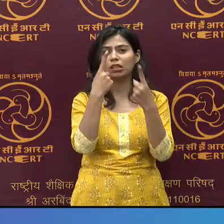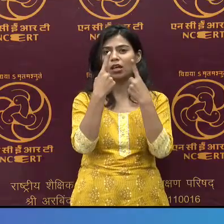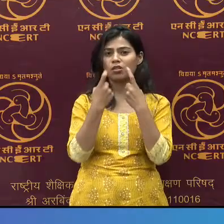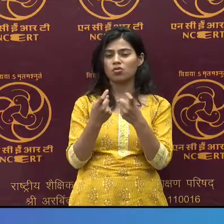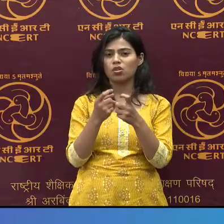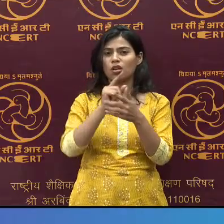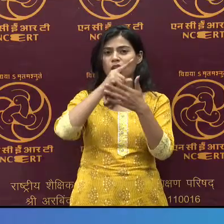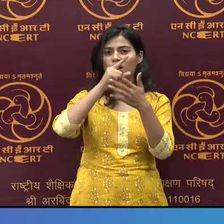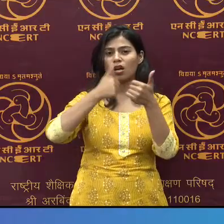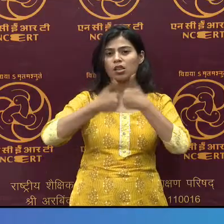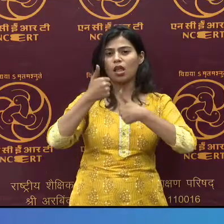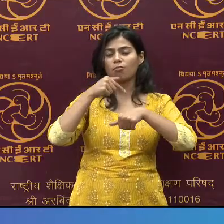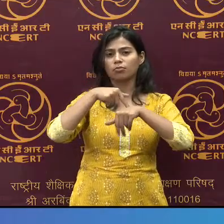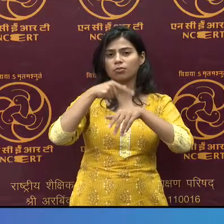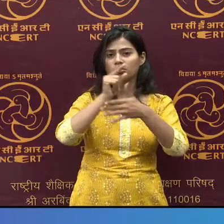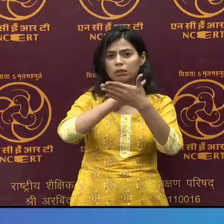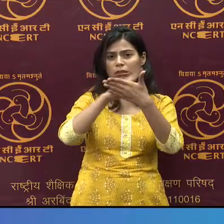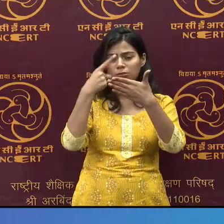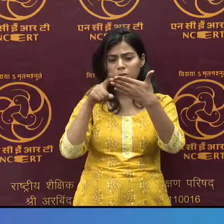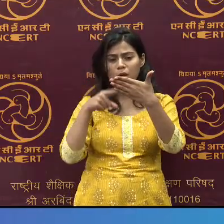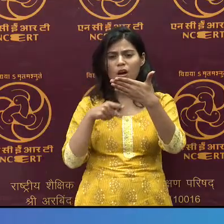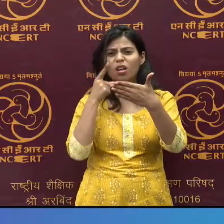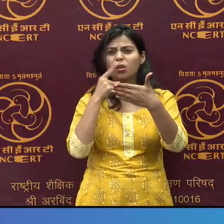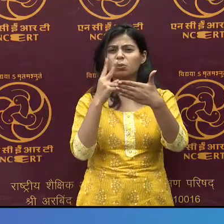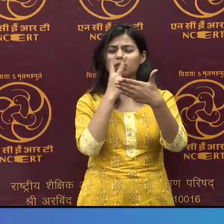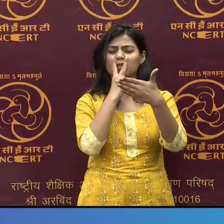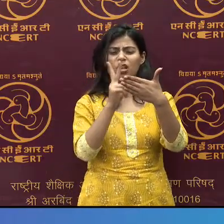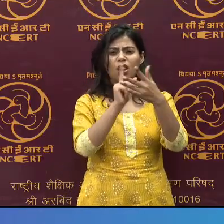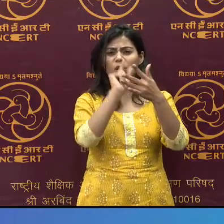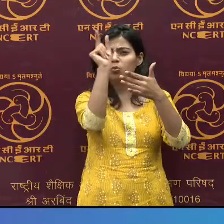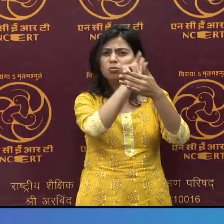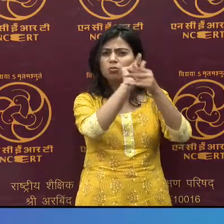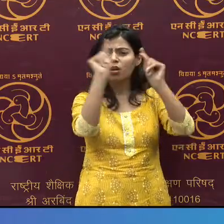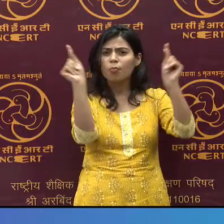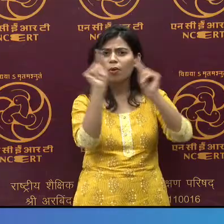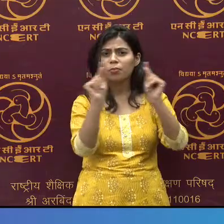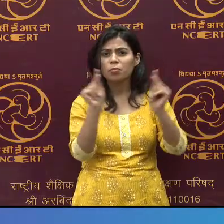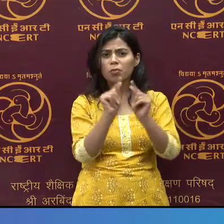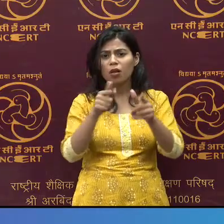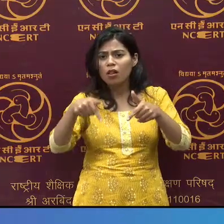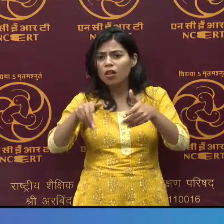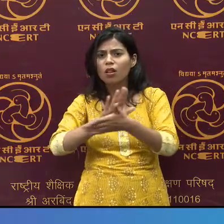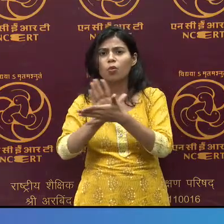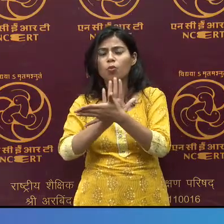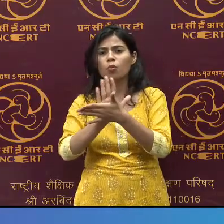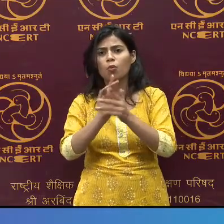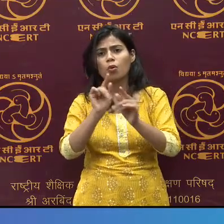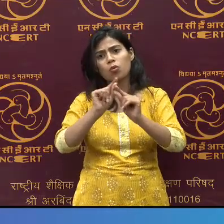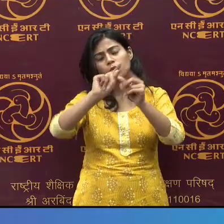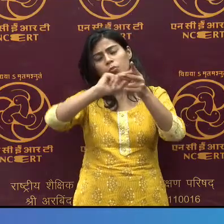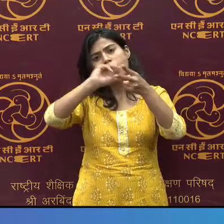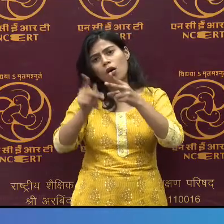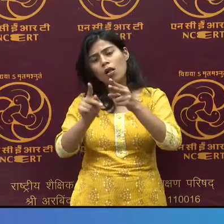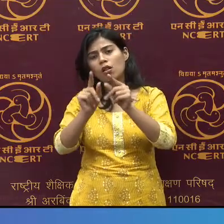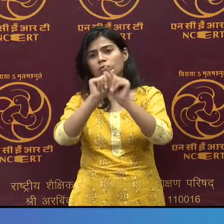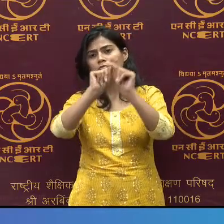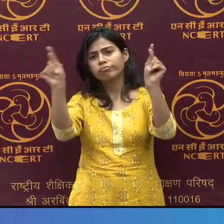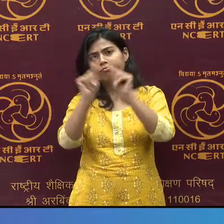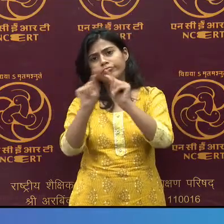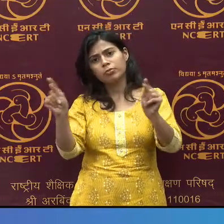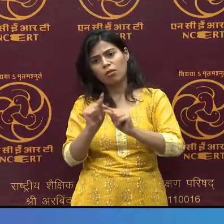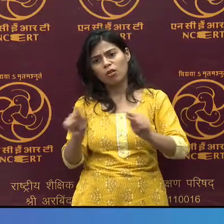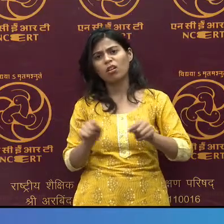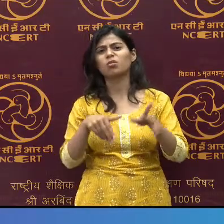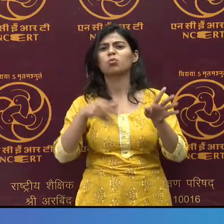because there might be some space left in the previous paragraph also when you are leaving that paragraph. Right. So finally